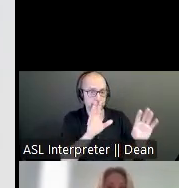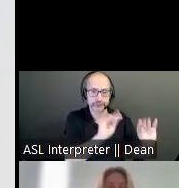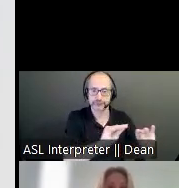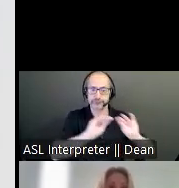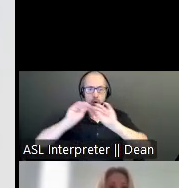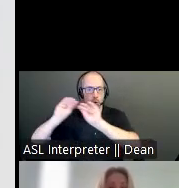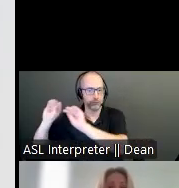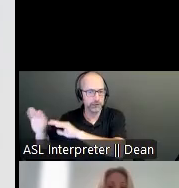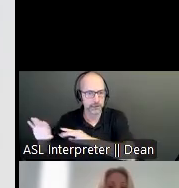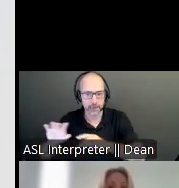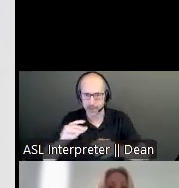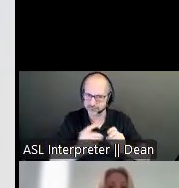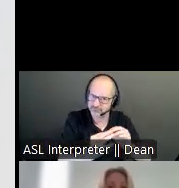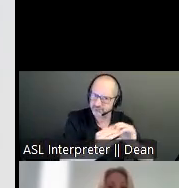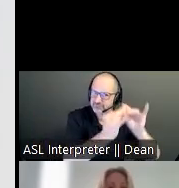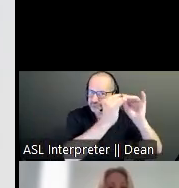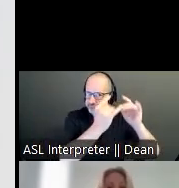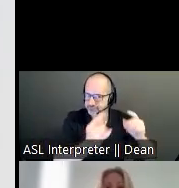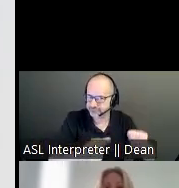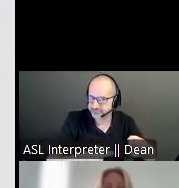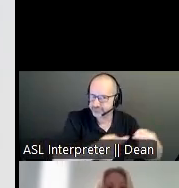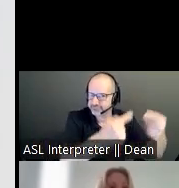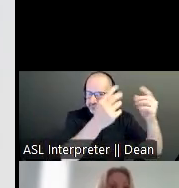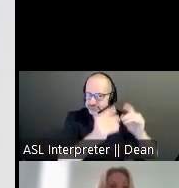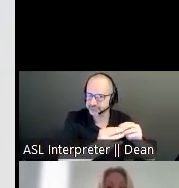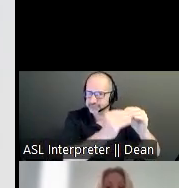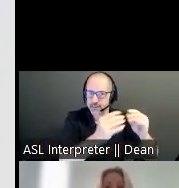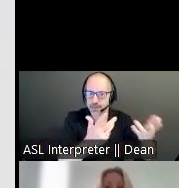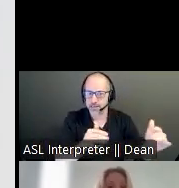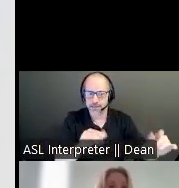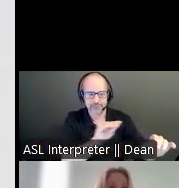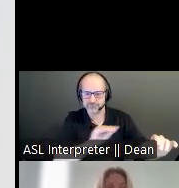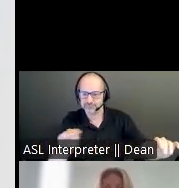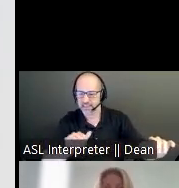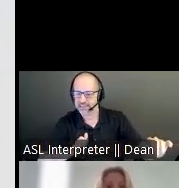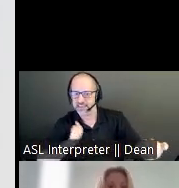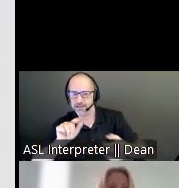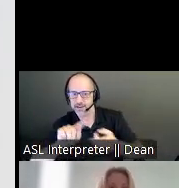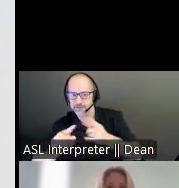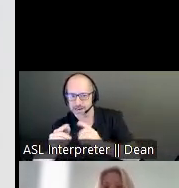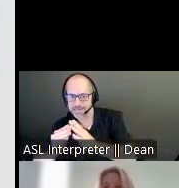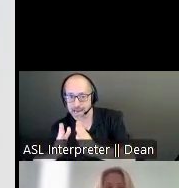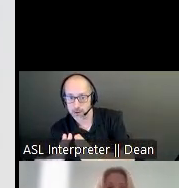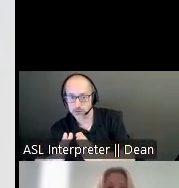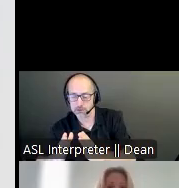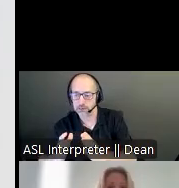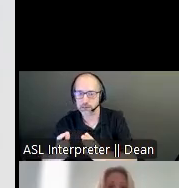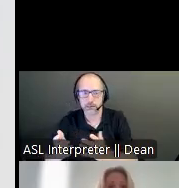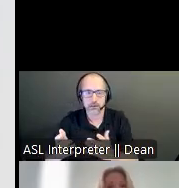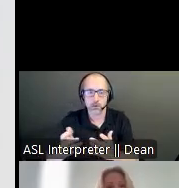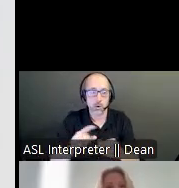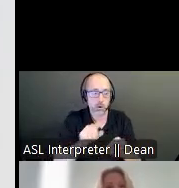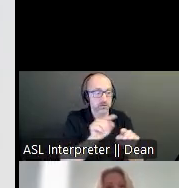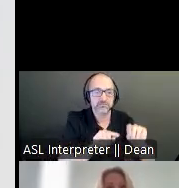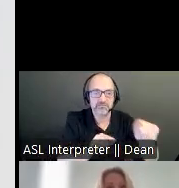lot of conflict and they're residing at a friend's house or like the perpetrator staying at a friend's house, family, whatever,